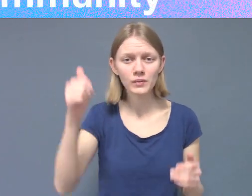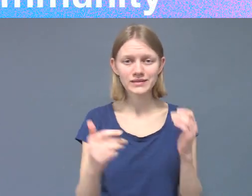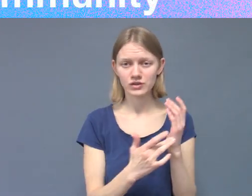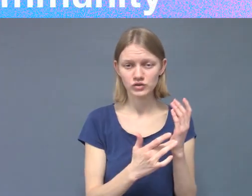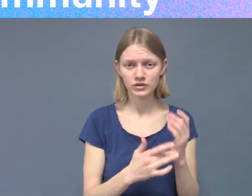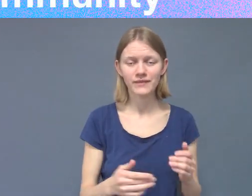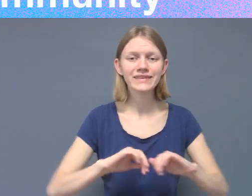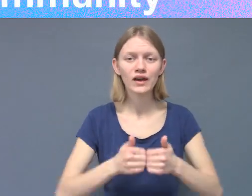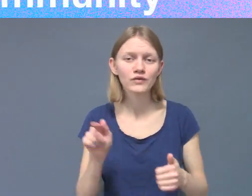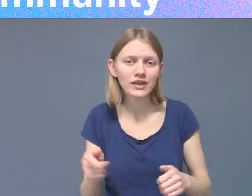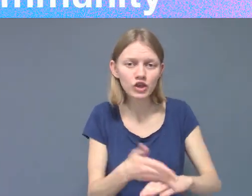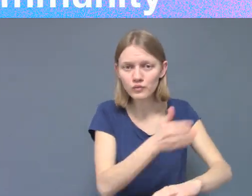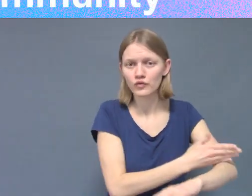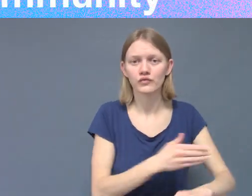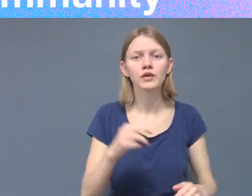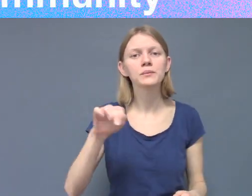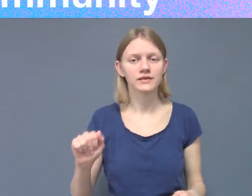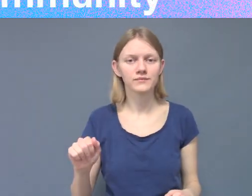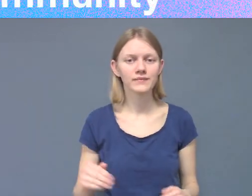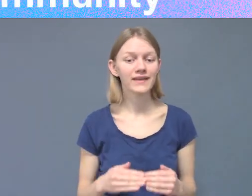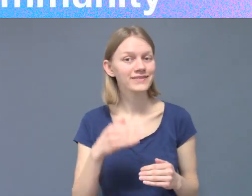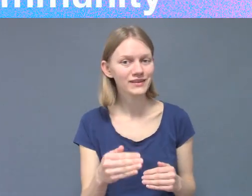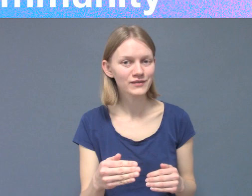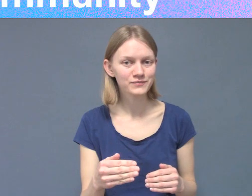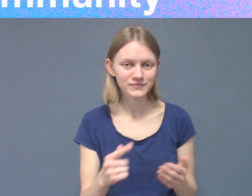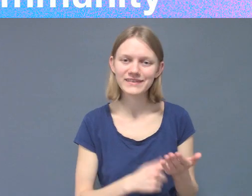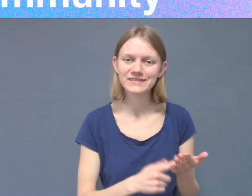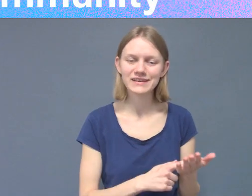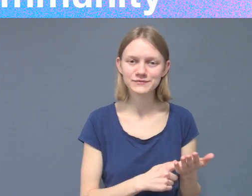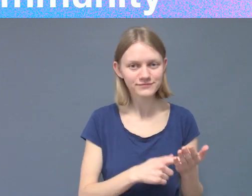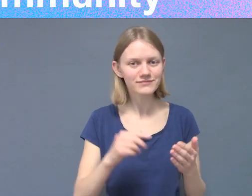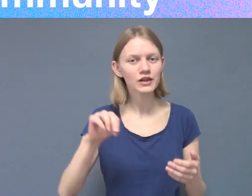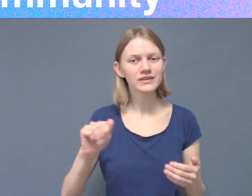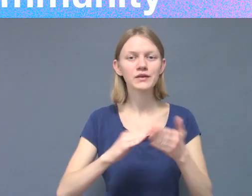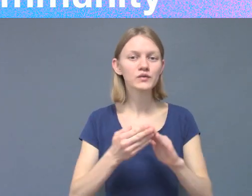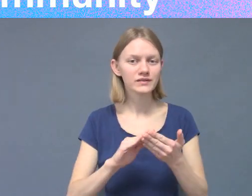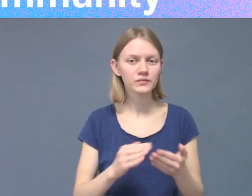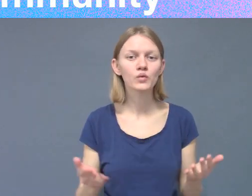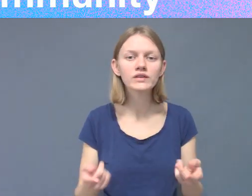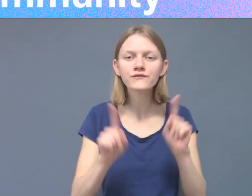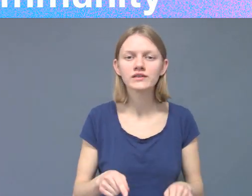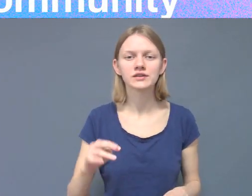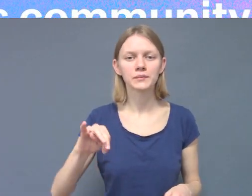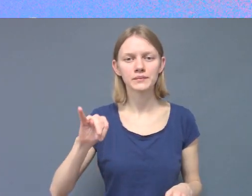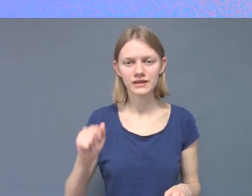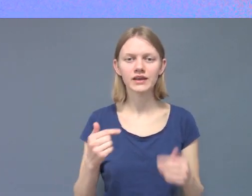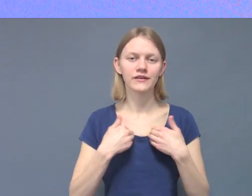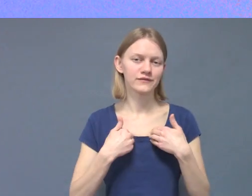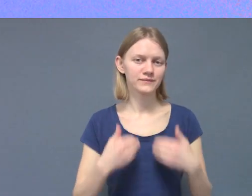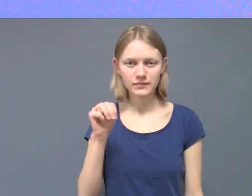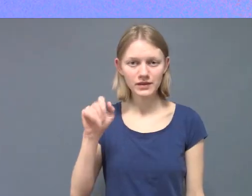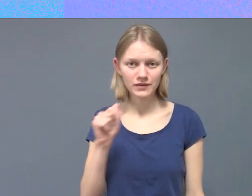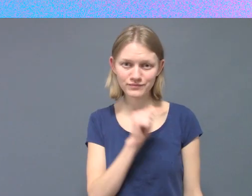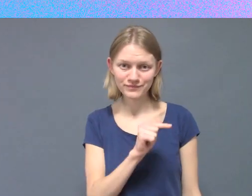Mina's community and community events organized by Mina. Are you ready? Let's